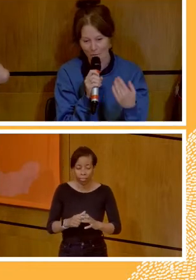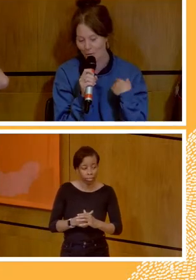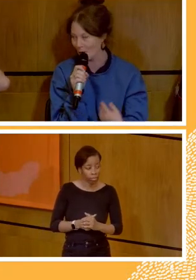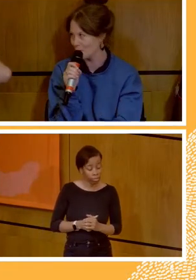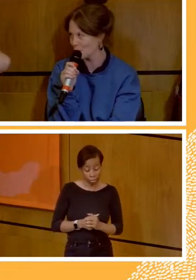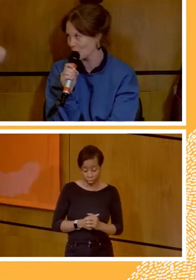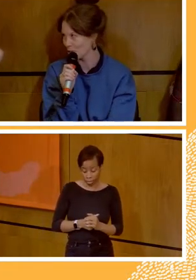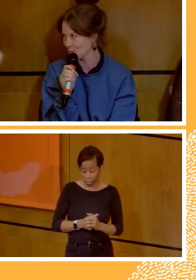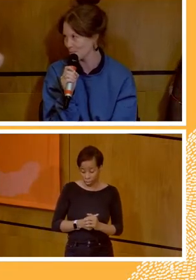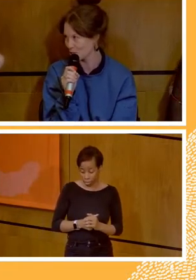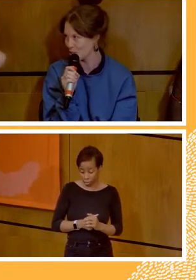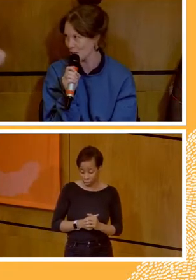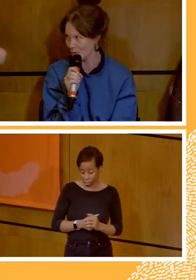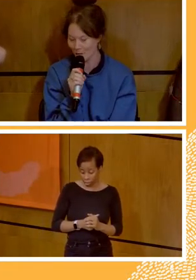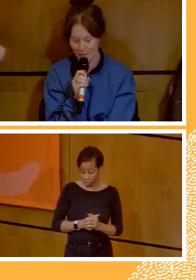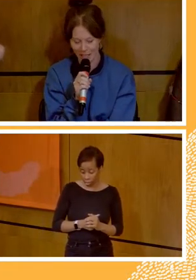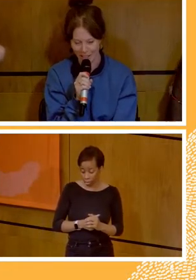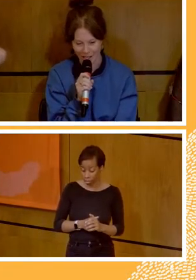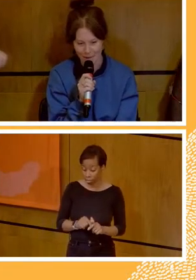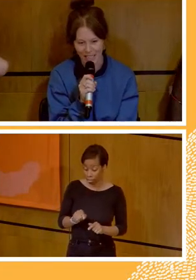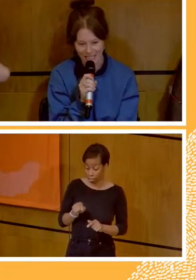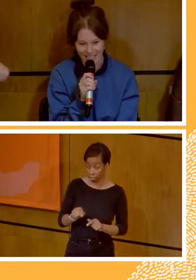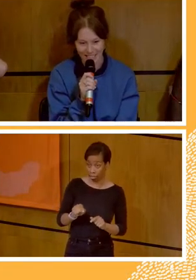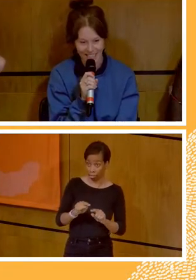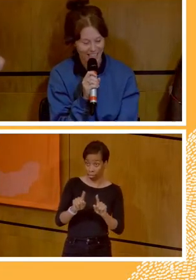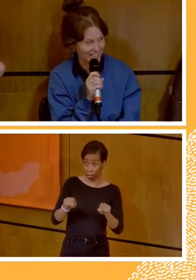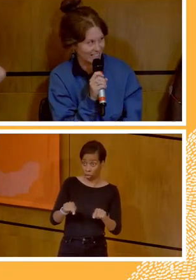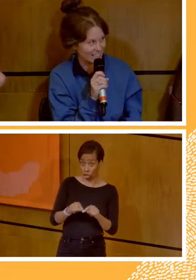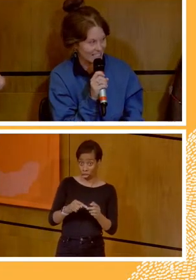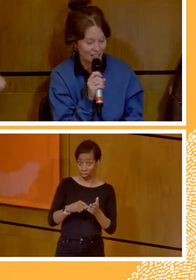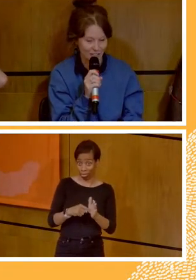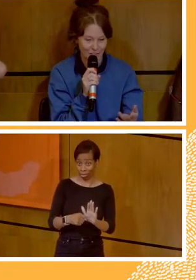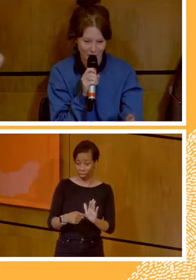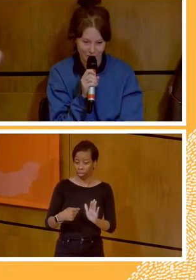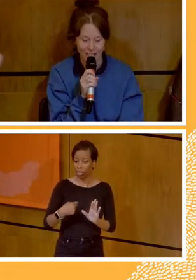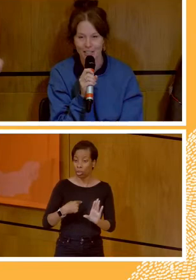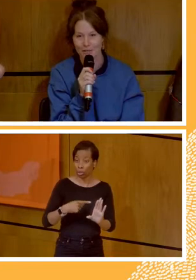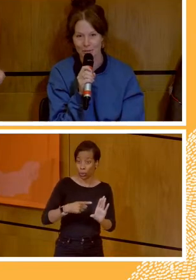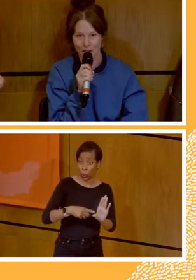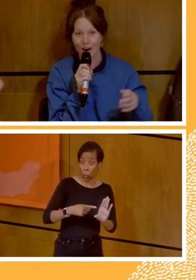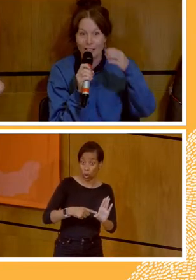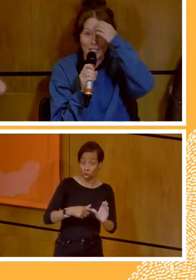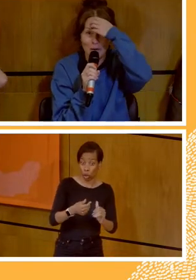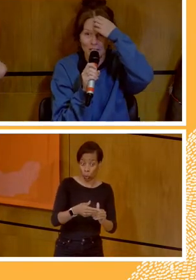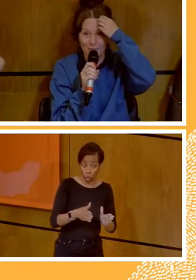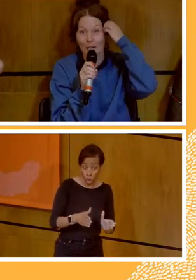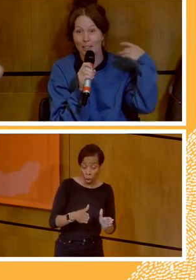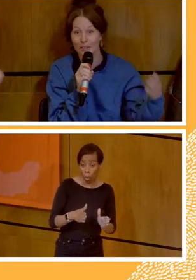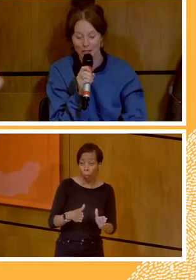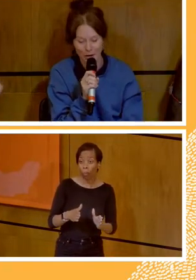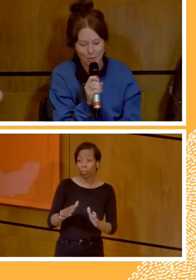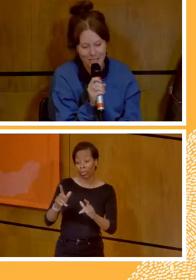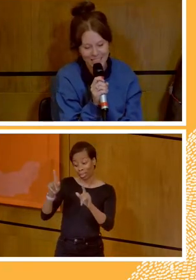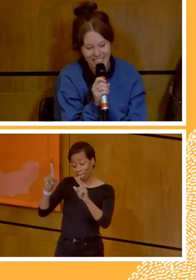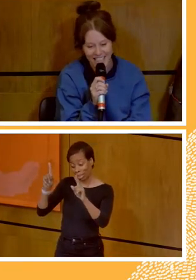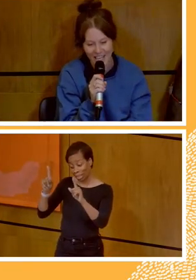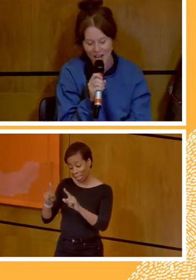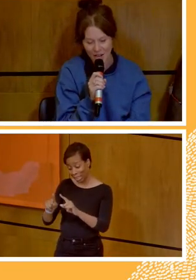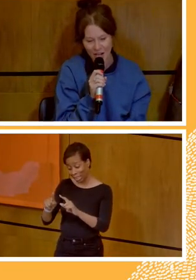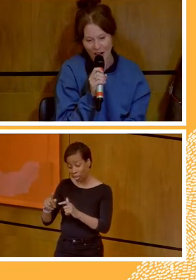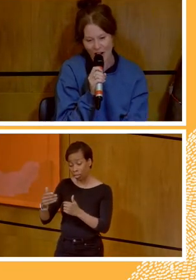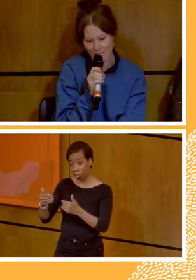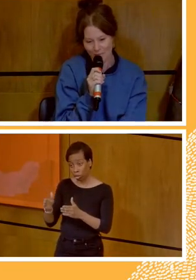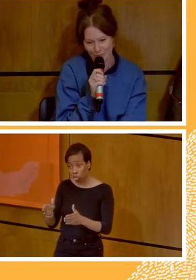Showing our Yorkshire studio where Ben and I are based, and India and Finland with our Arctic partner who's not represented